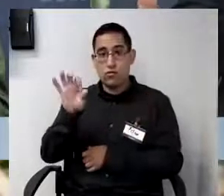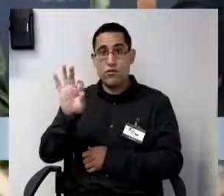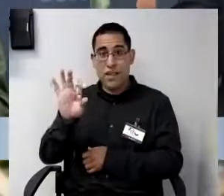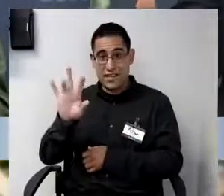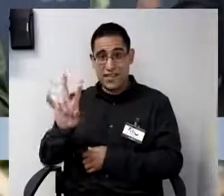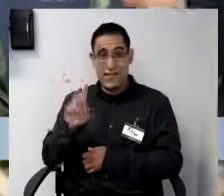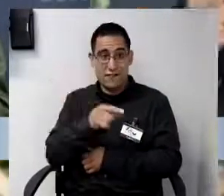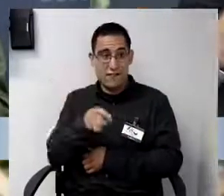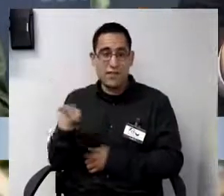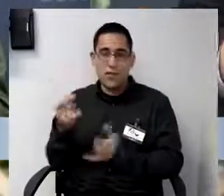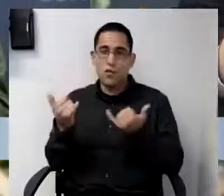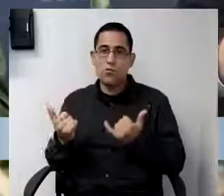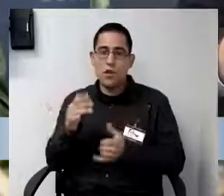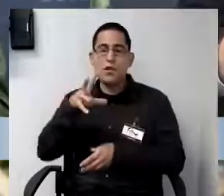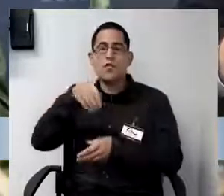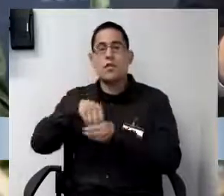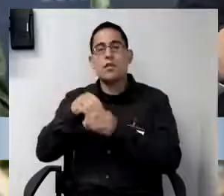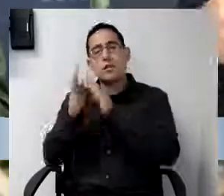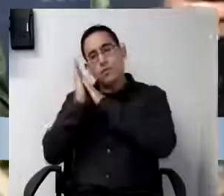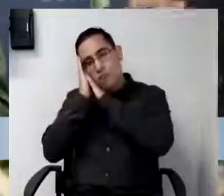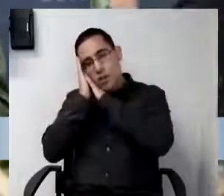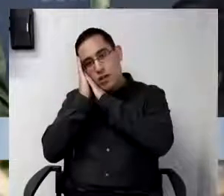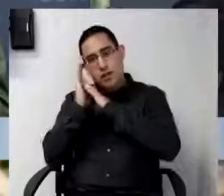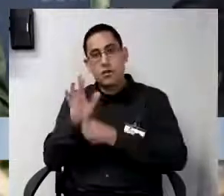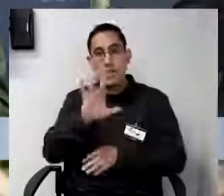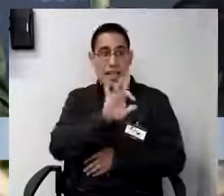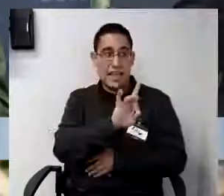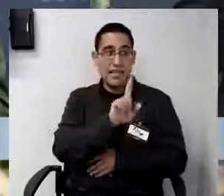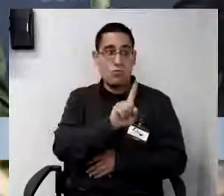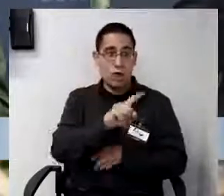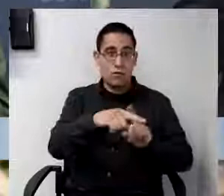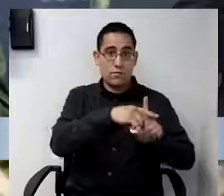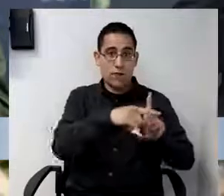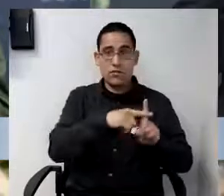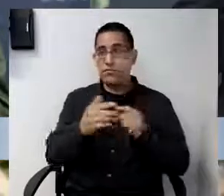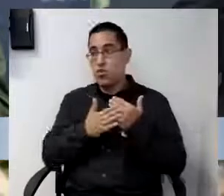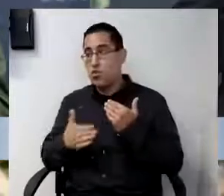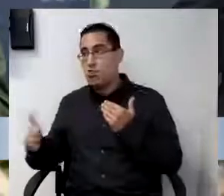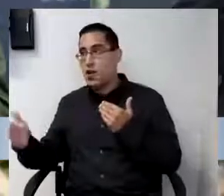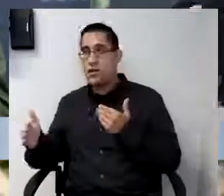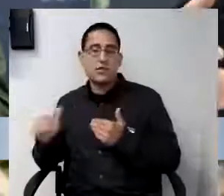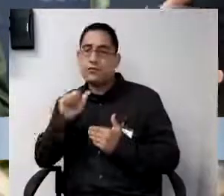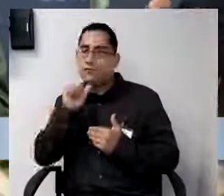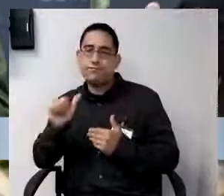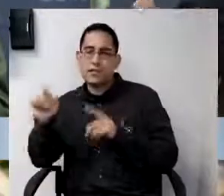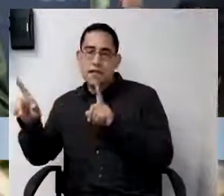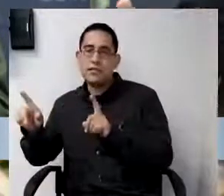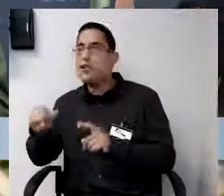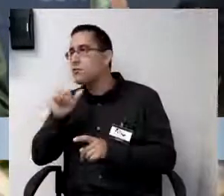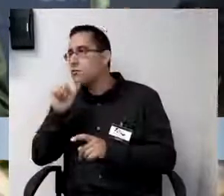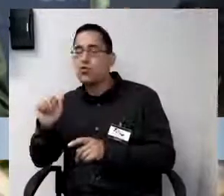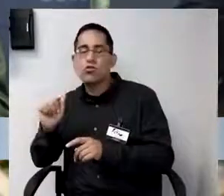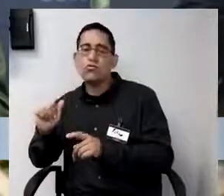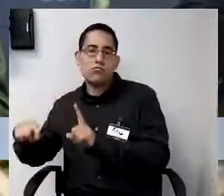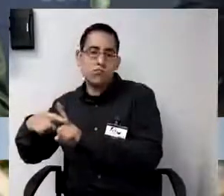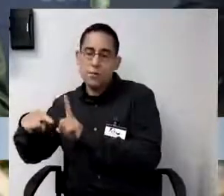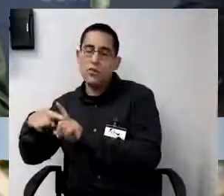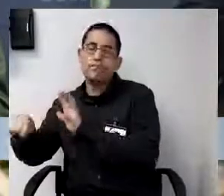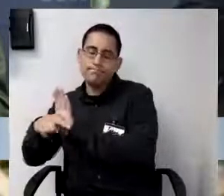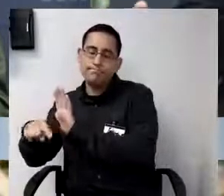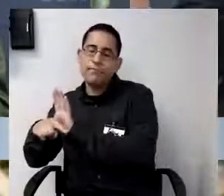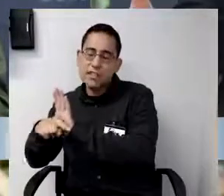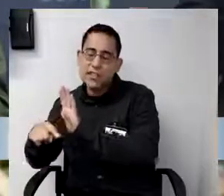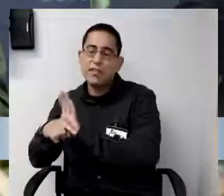occupied. 81 by COVID positive patients, the rest non-COVID positive. That means I have 33 physical